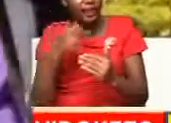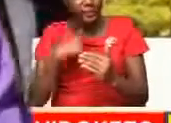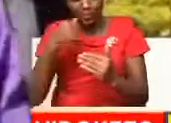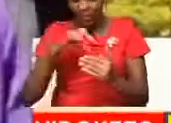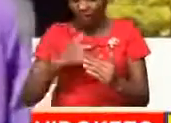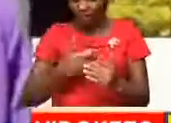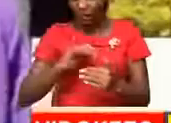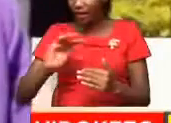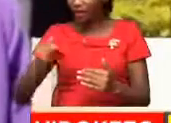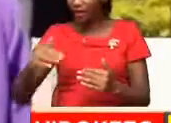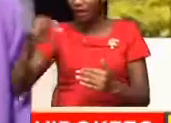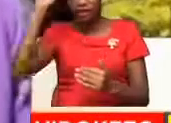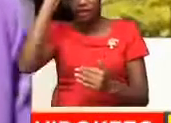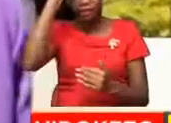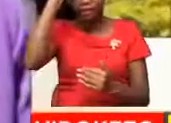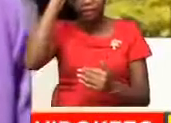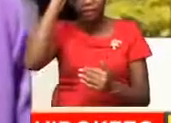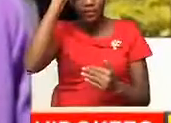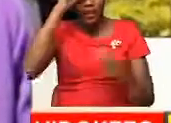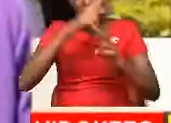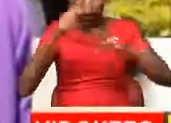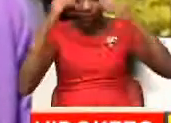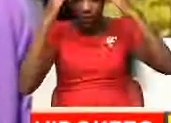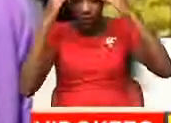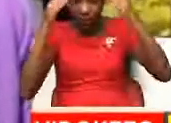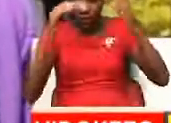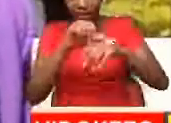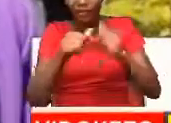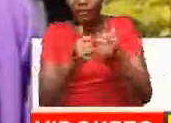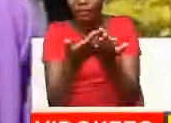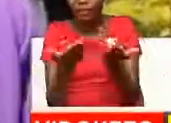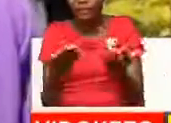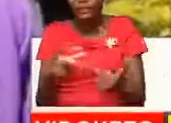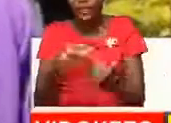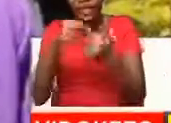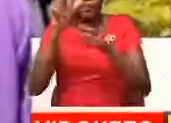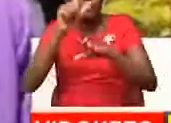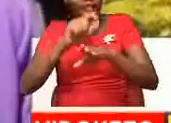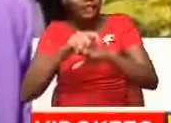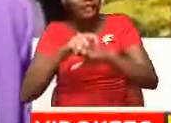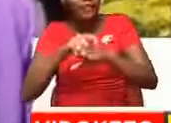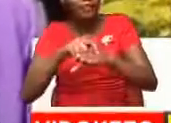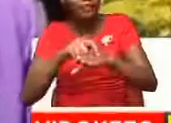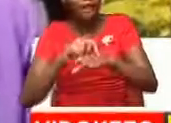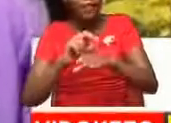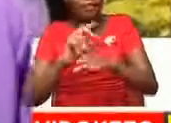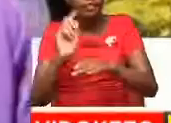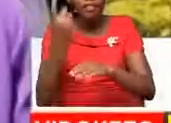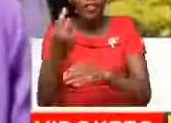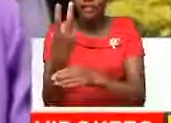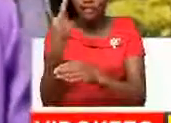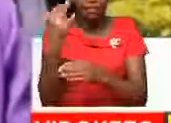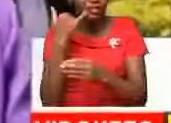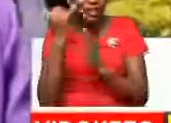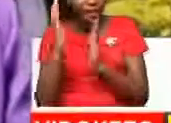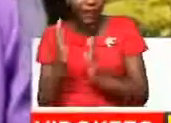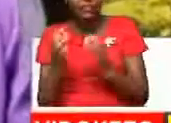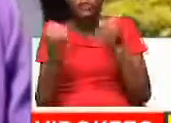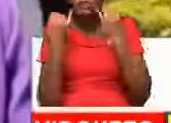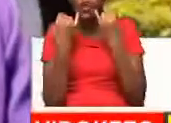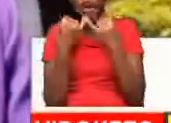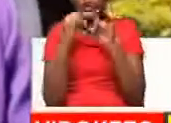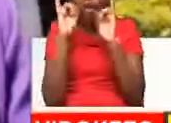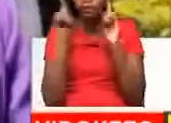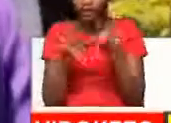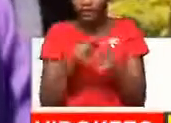government were very keen on this, especially when the first 2 patients were announced in